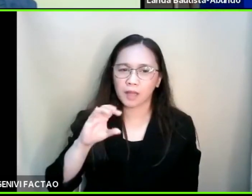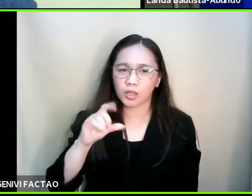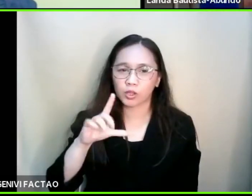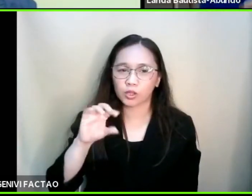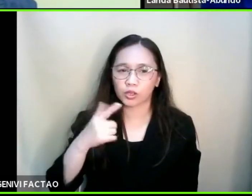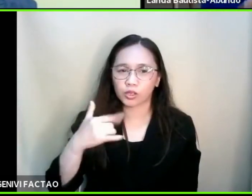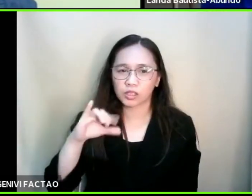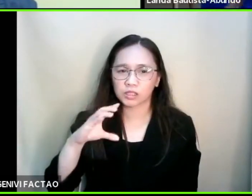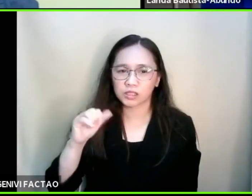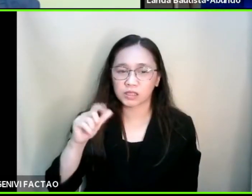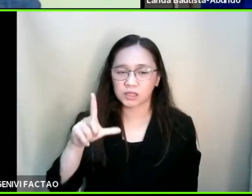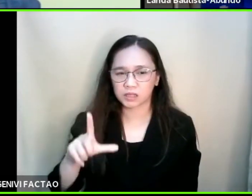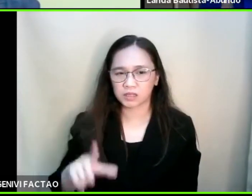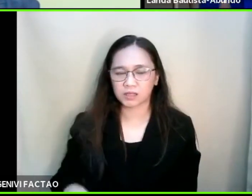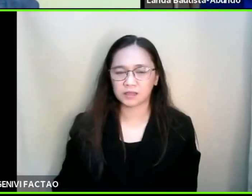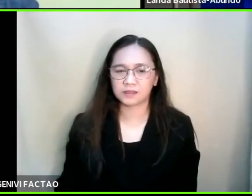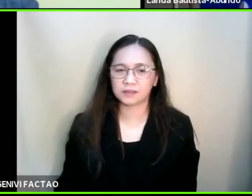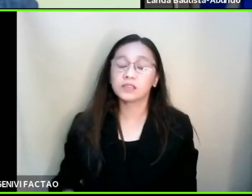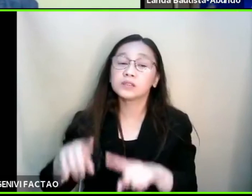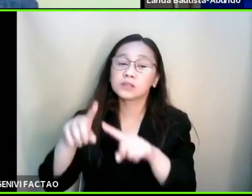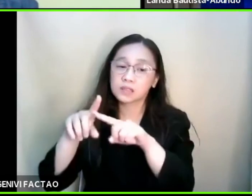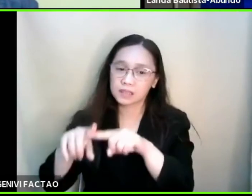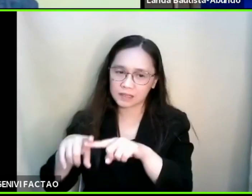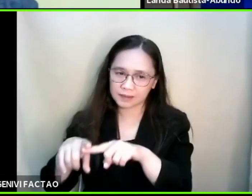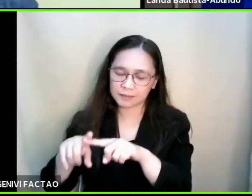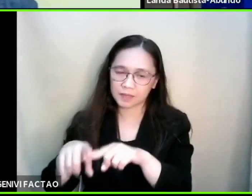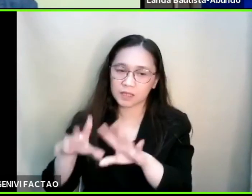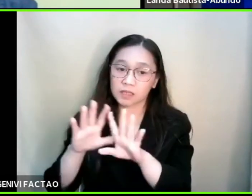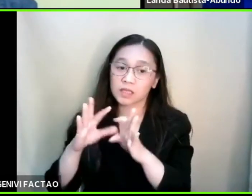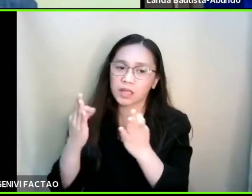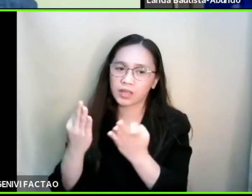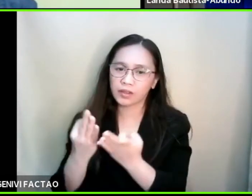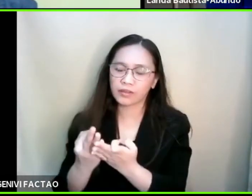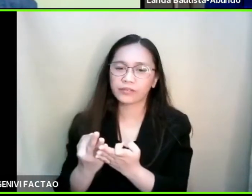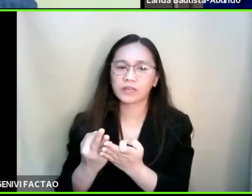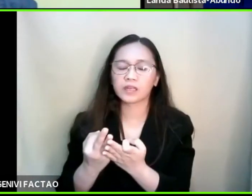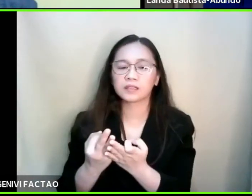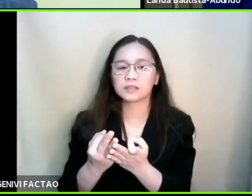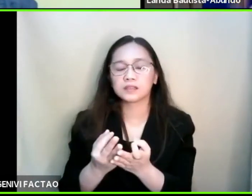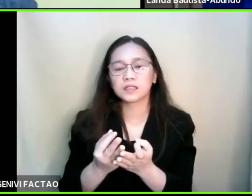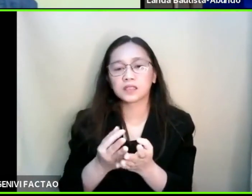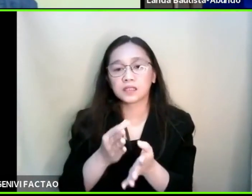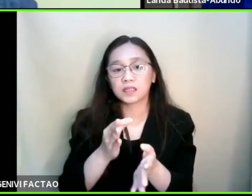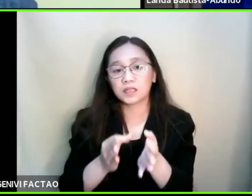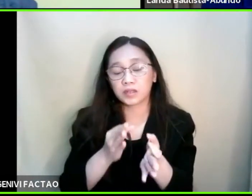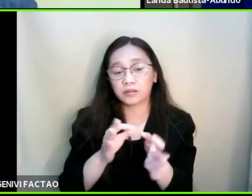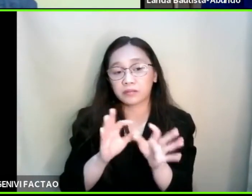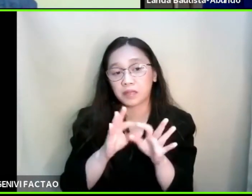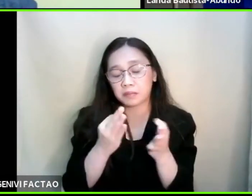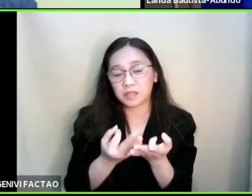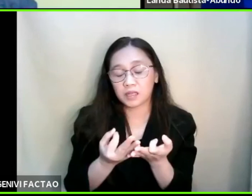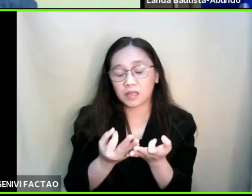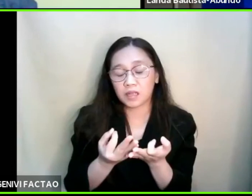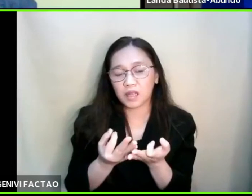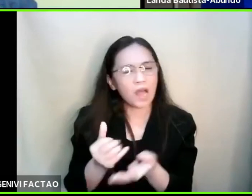said earlier, it will really depend on what the family's view is. Now, if the family doesn't want the child to do